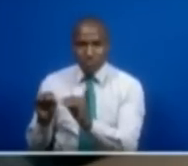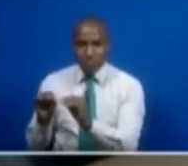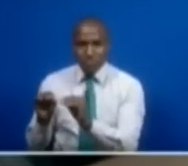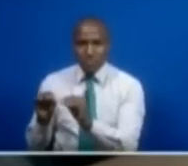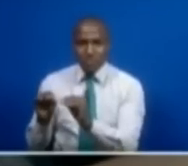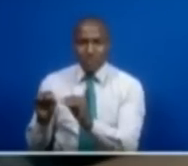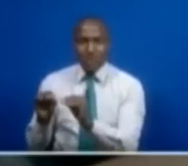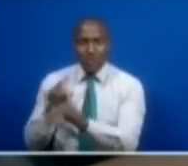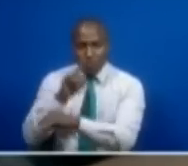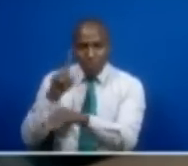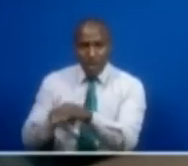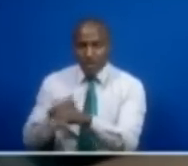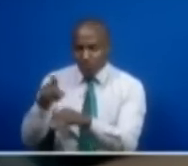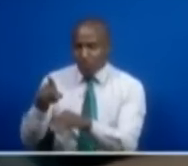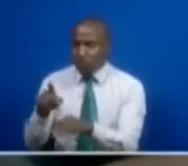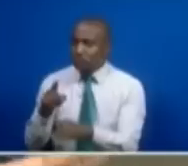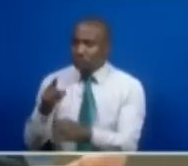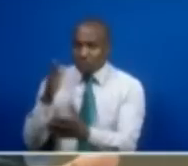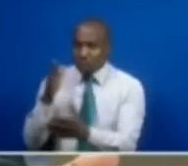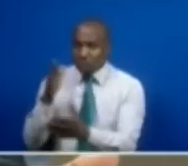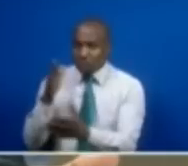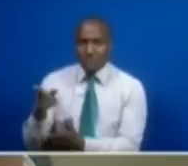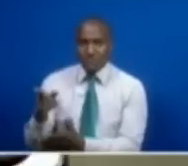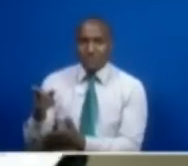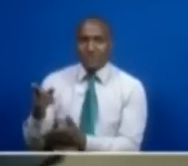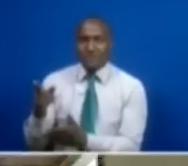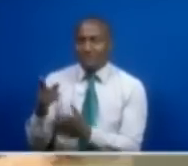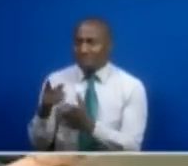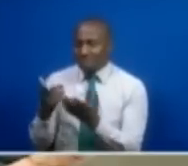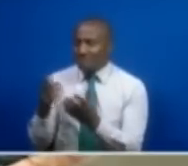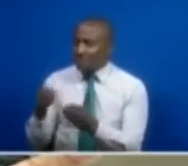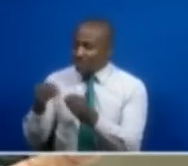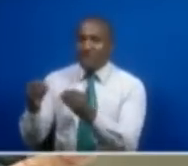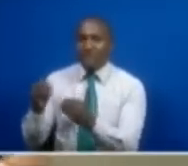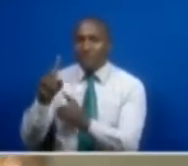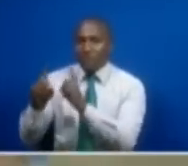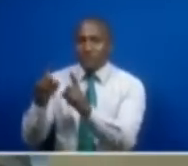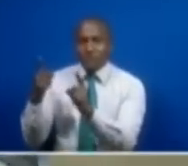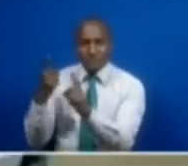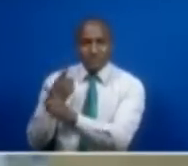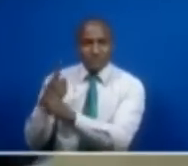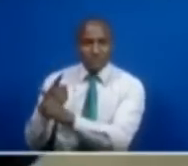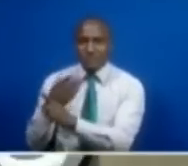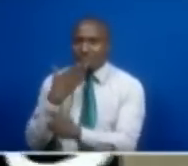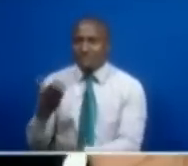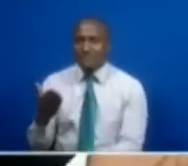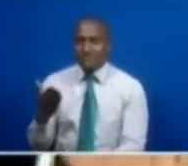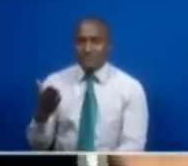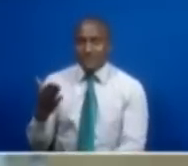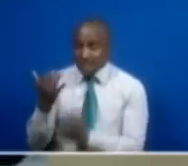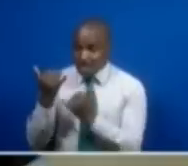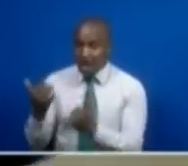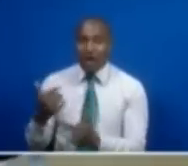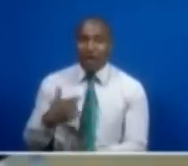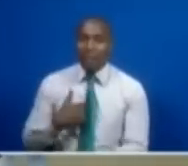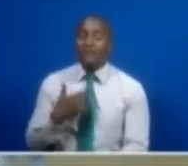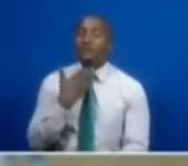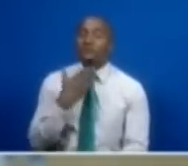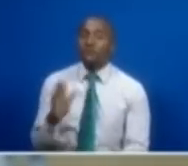when you commission them, you can design questions that will give different results. So having said that, so I don't